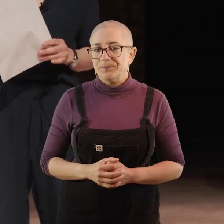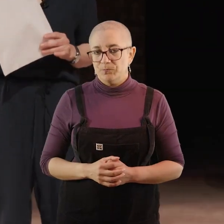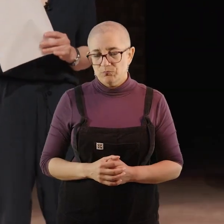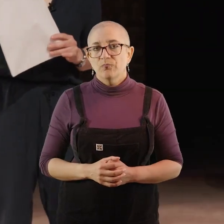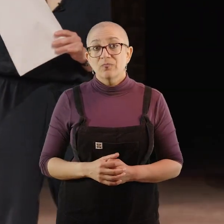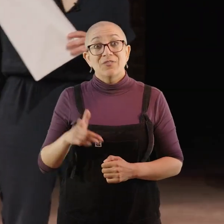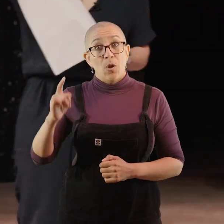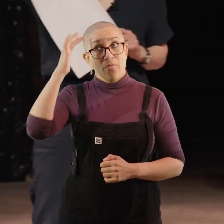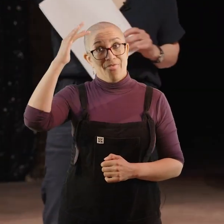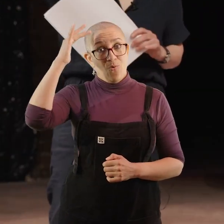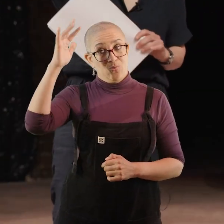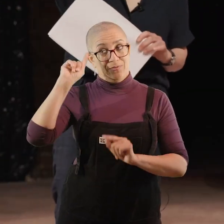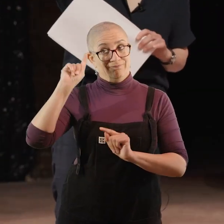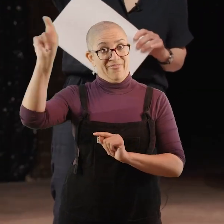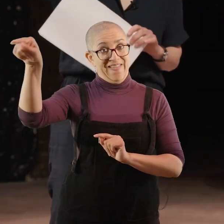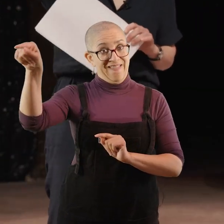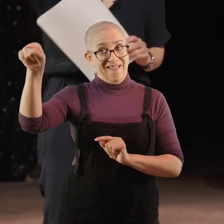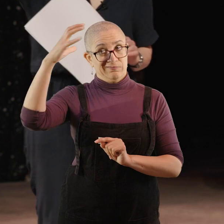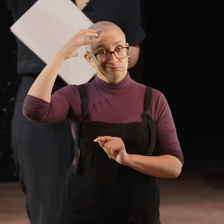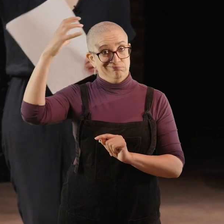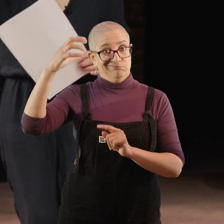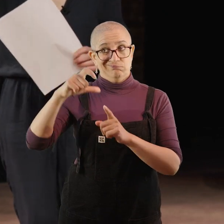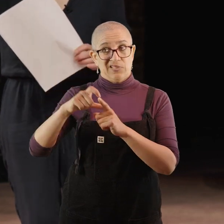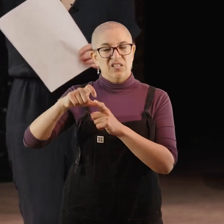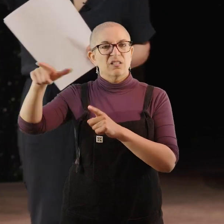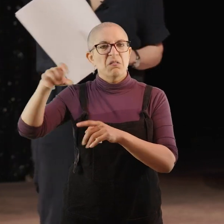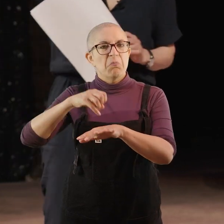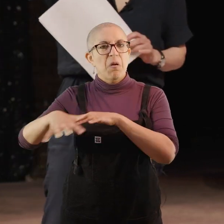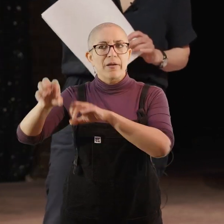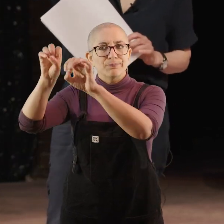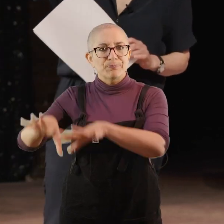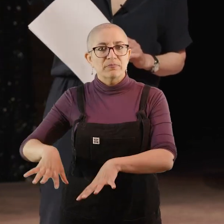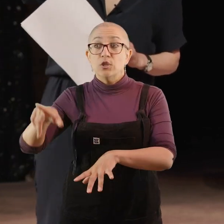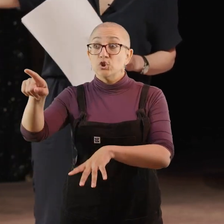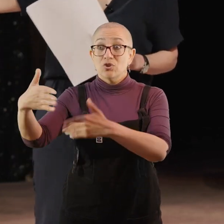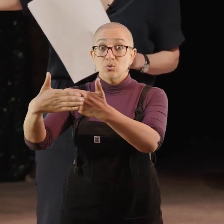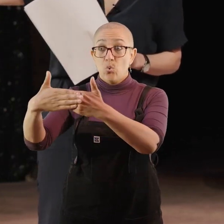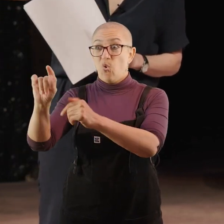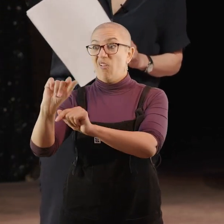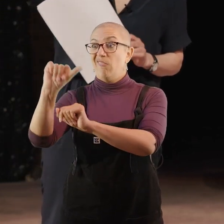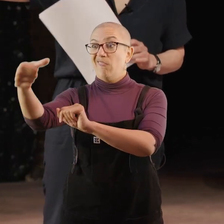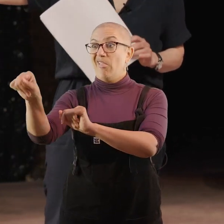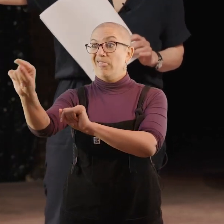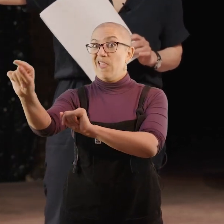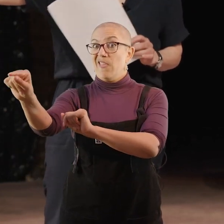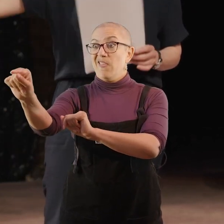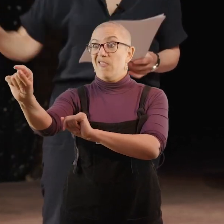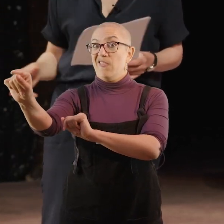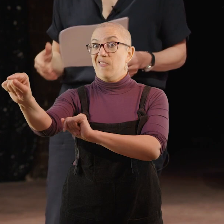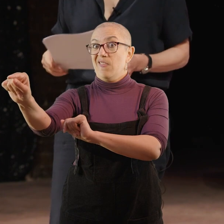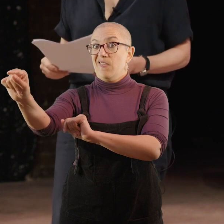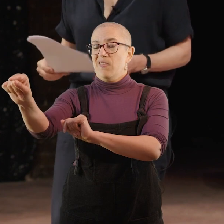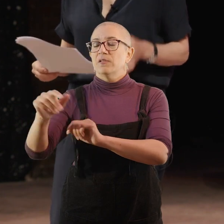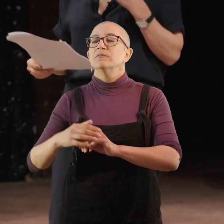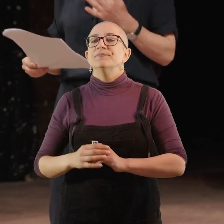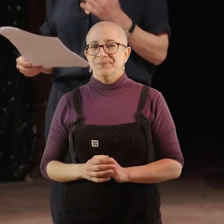the thought, I suppose, of Duncan covered in blood It's just behind that door. is literally. Oh, actually, yes, it's just behind there.